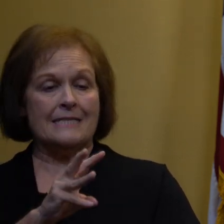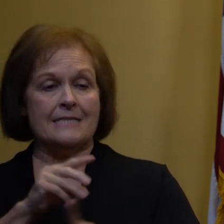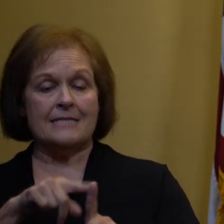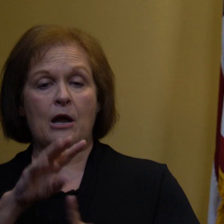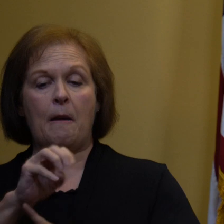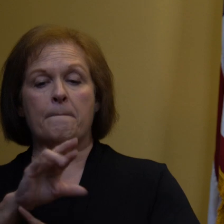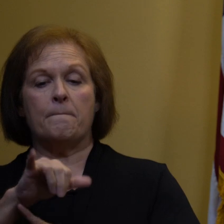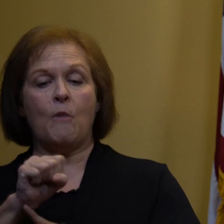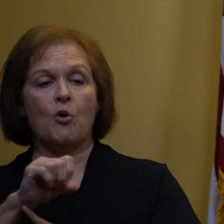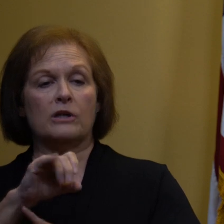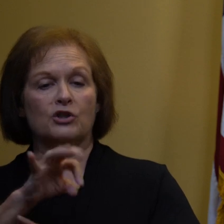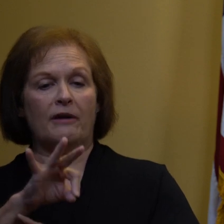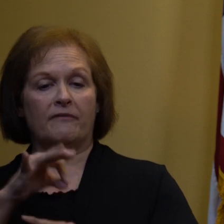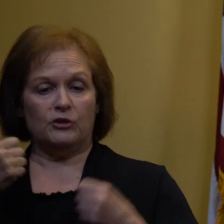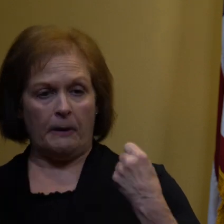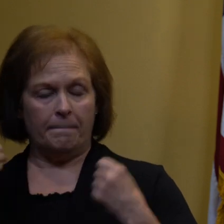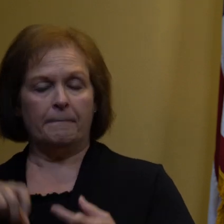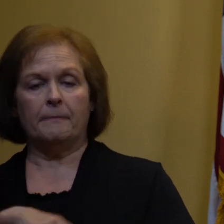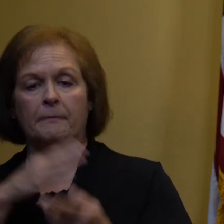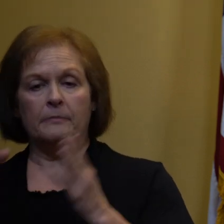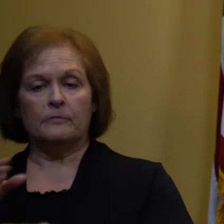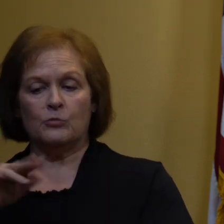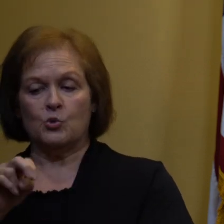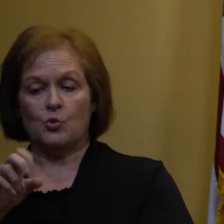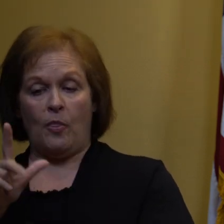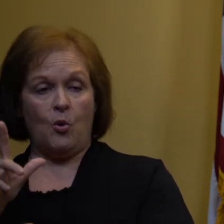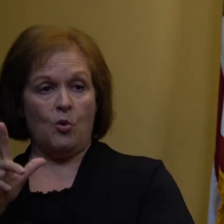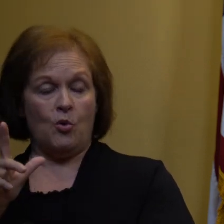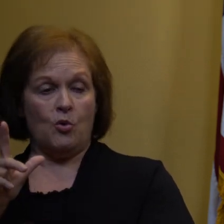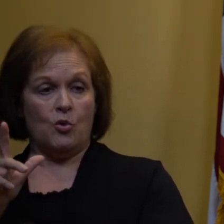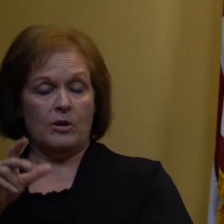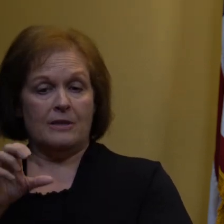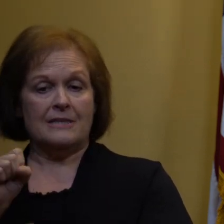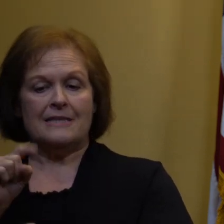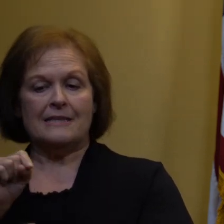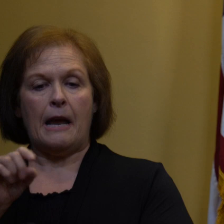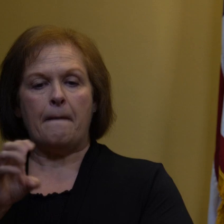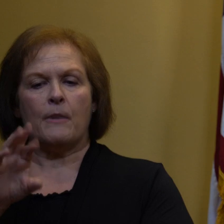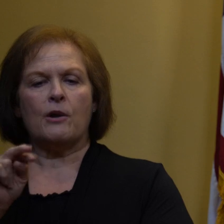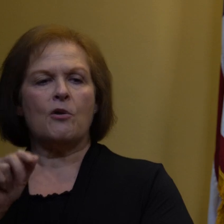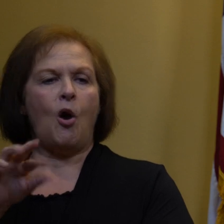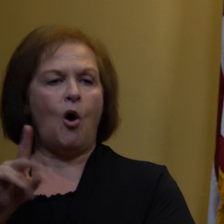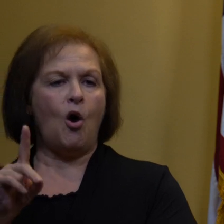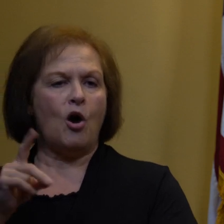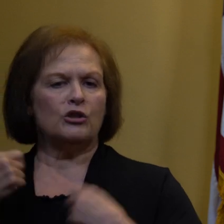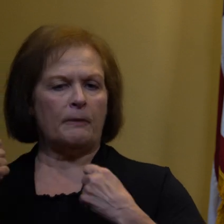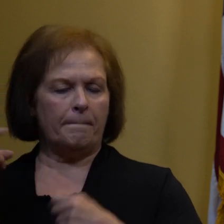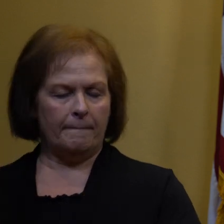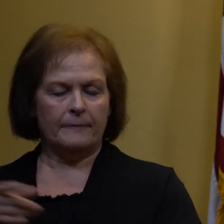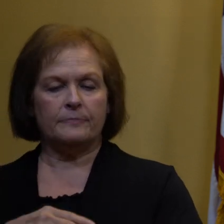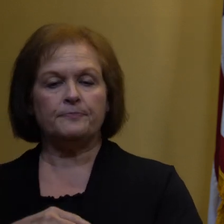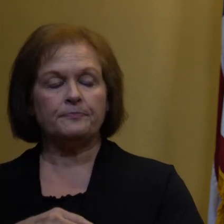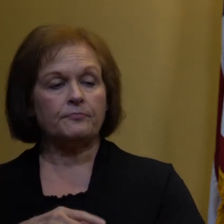at Morris Jeff Gym. June 23rd will be at St. Bernard Gym. Working